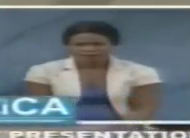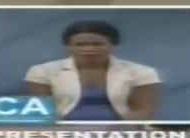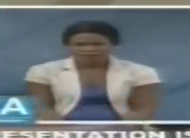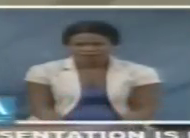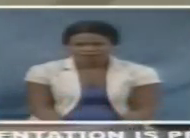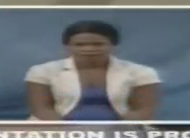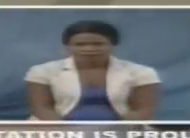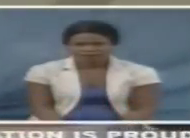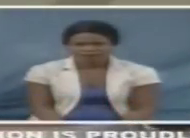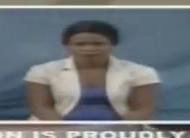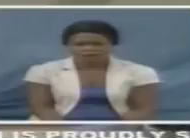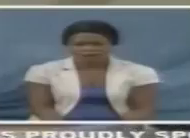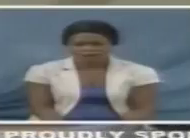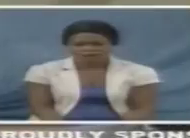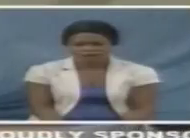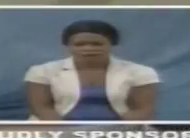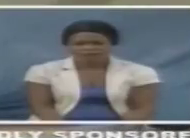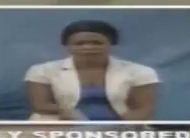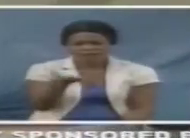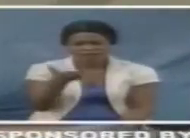Honorable Combo.